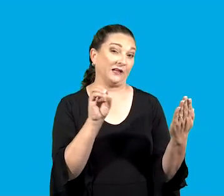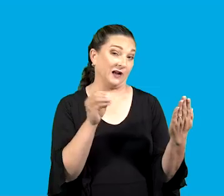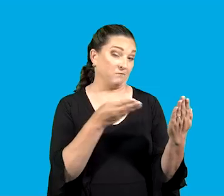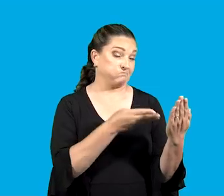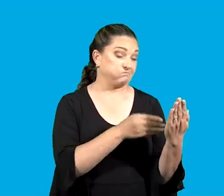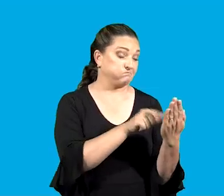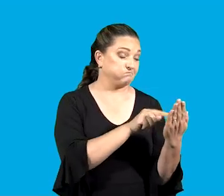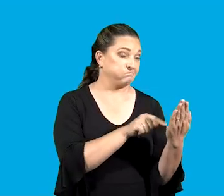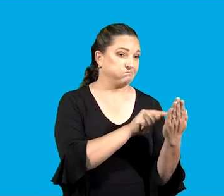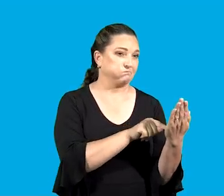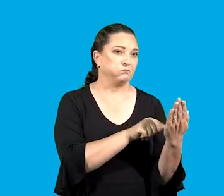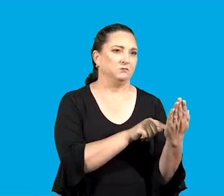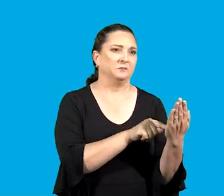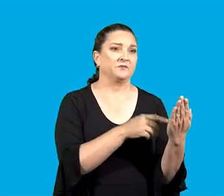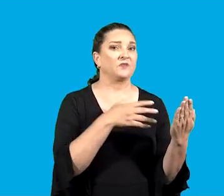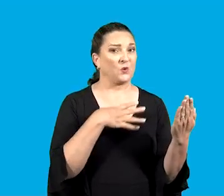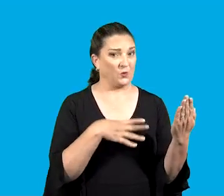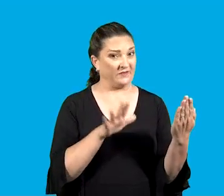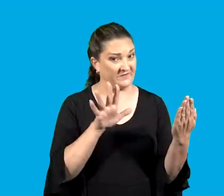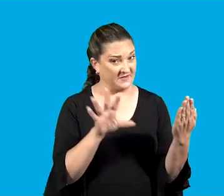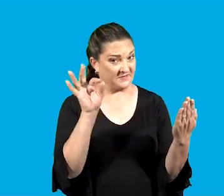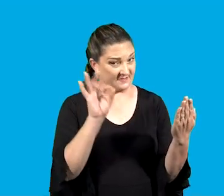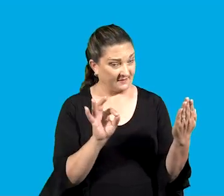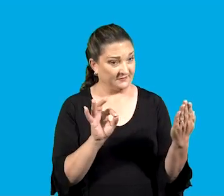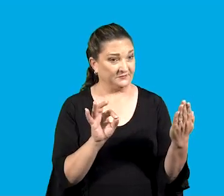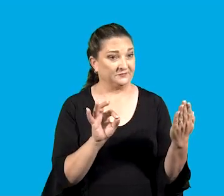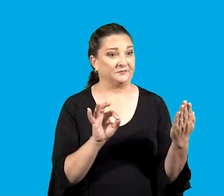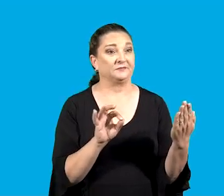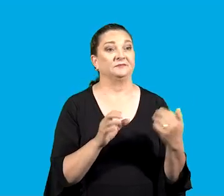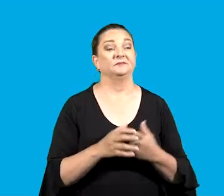260,400, and then I want 5%.